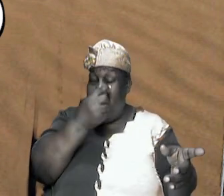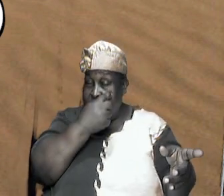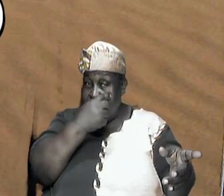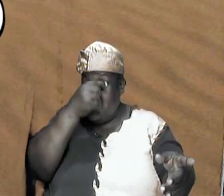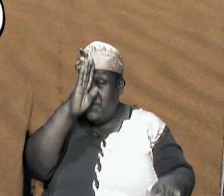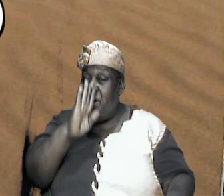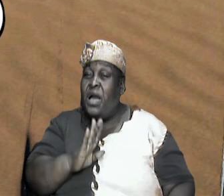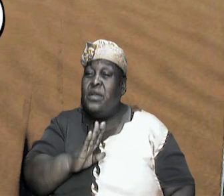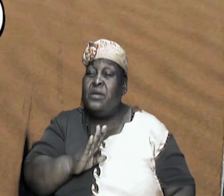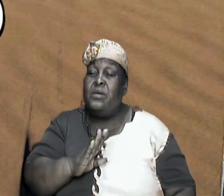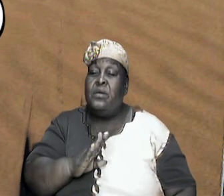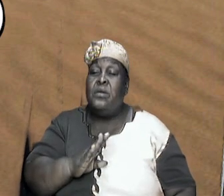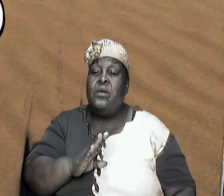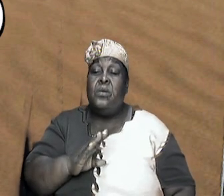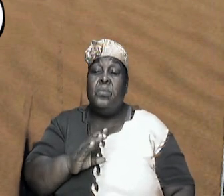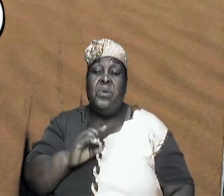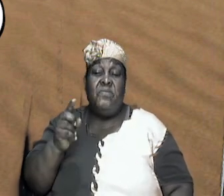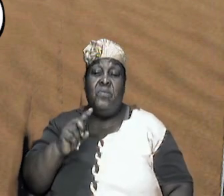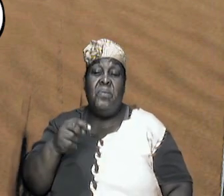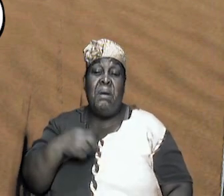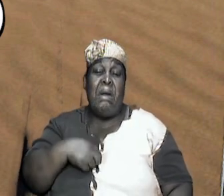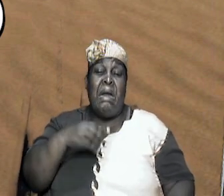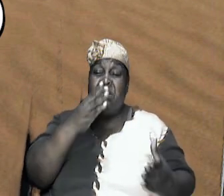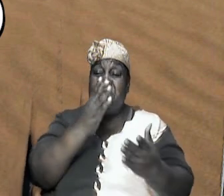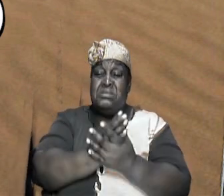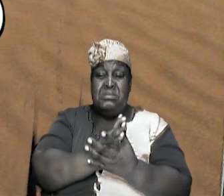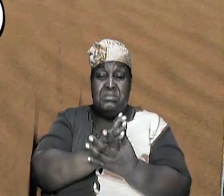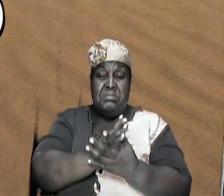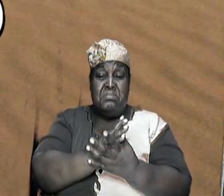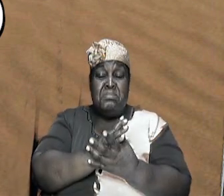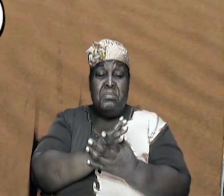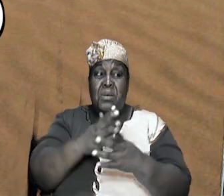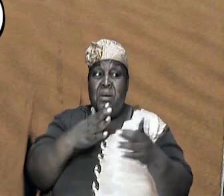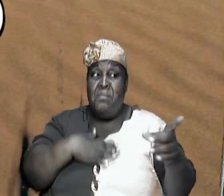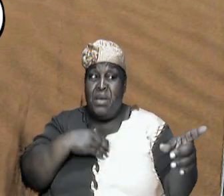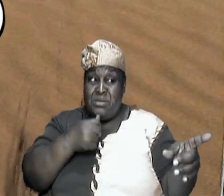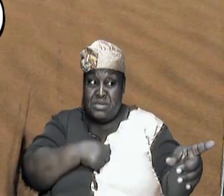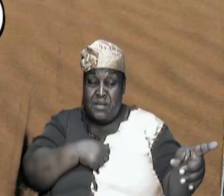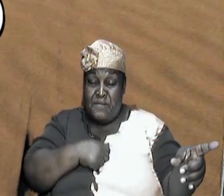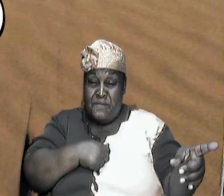said, wherefore I abhor myself.